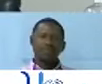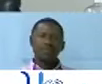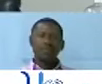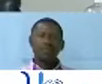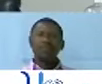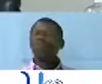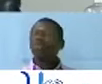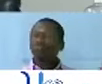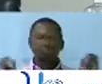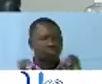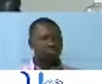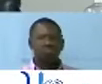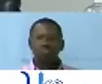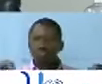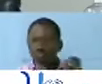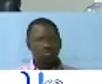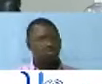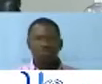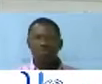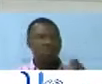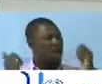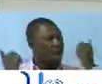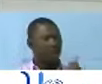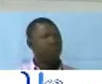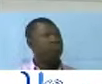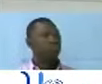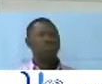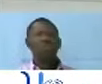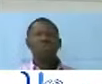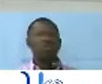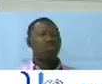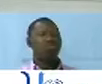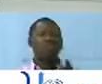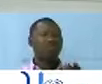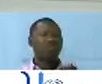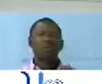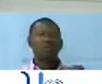Nothing was done at all.